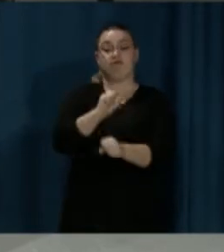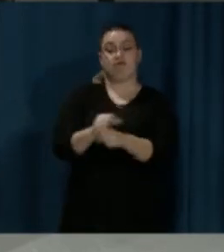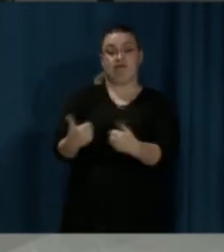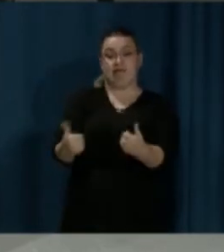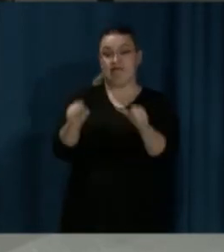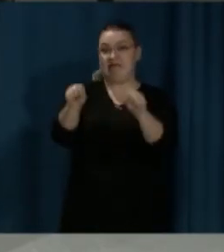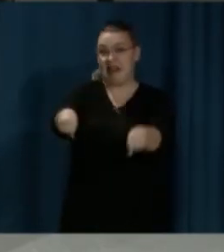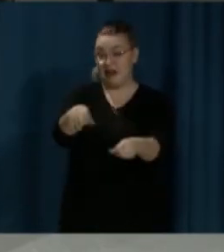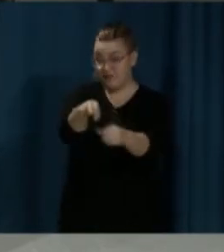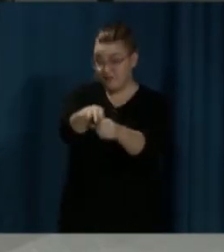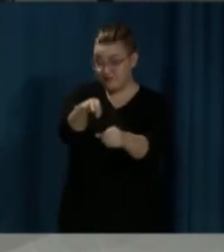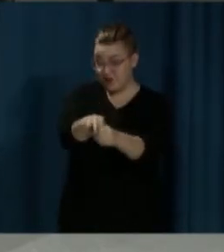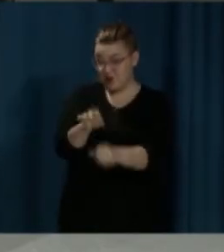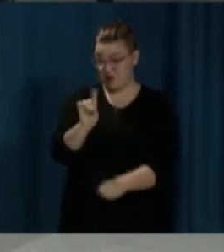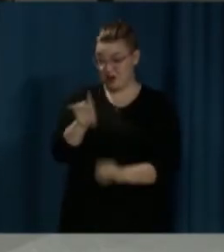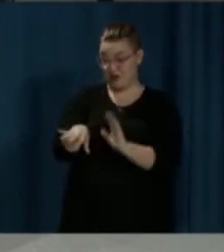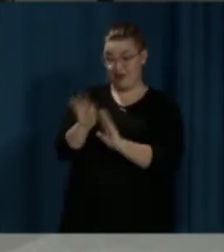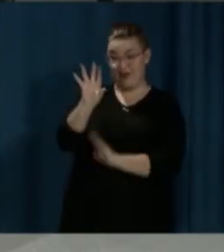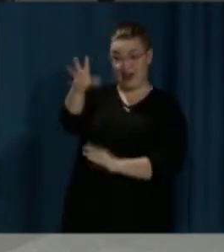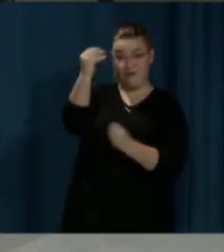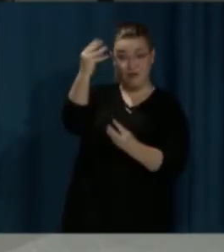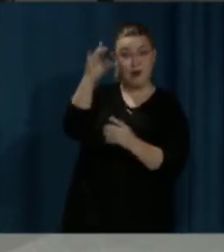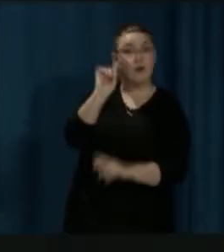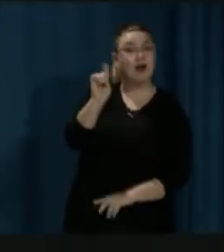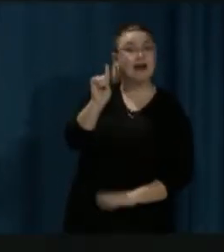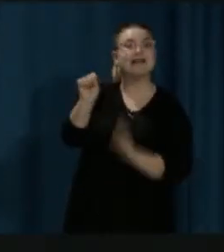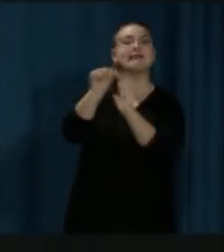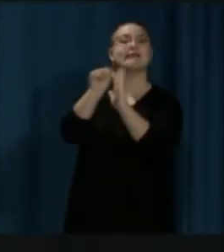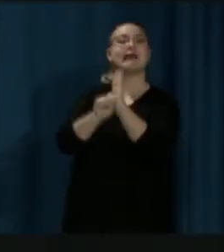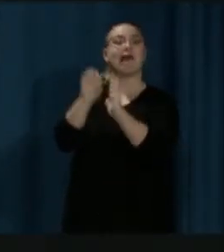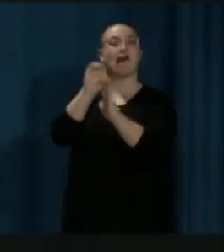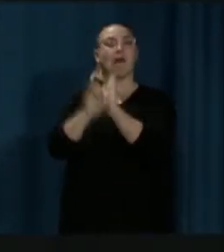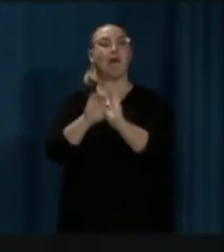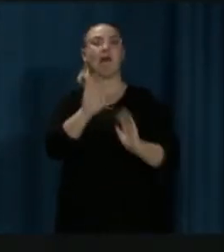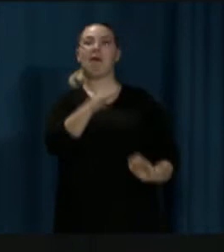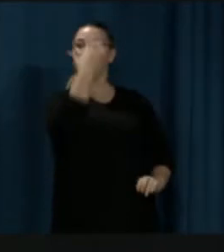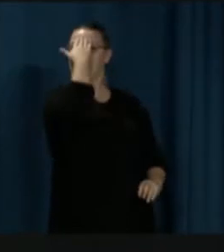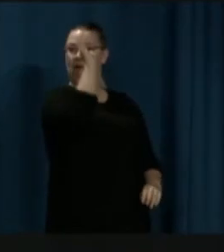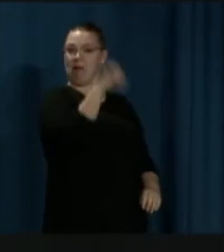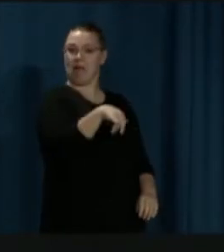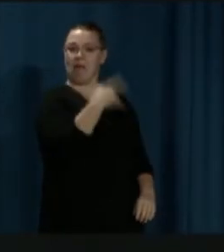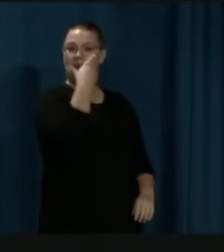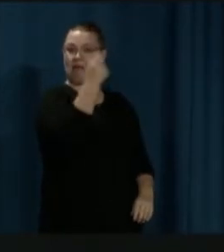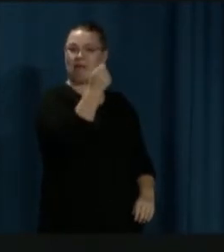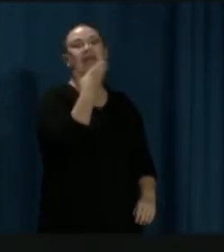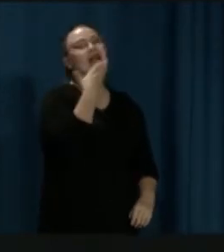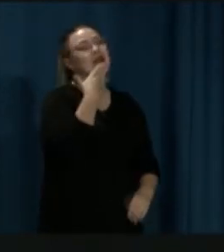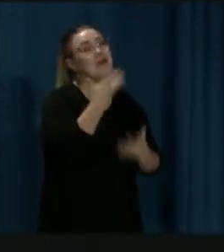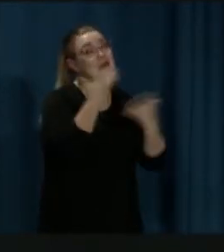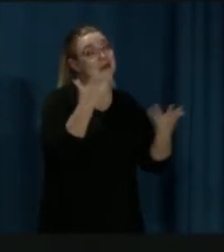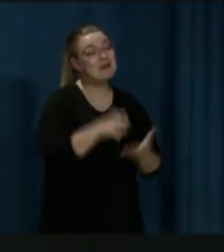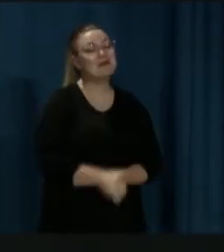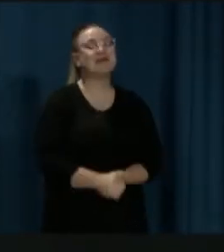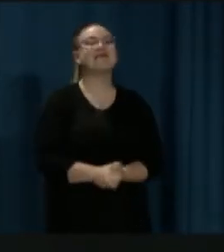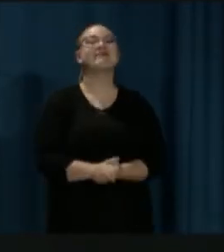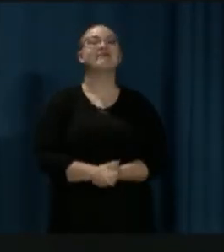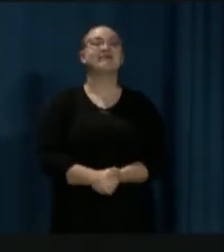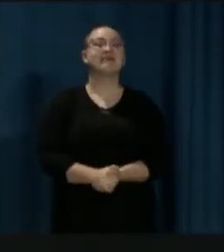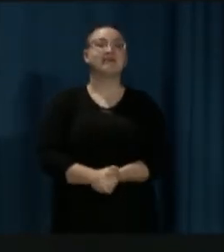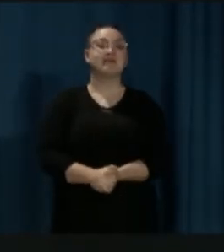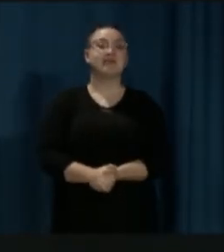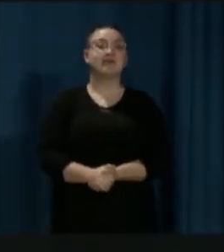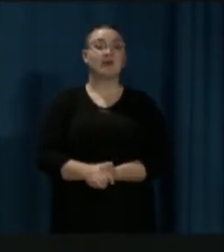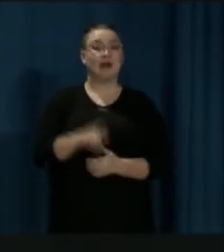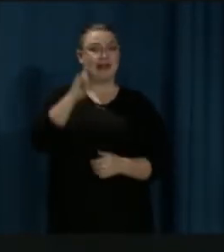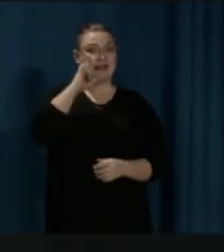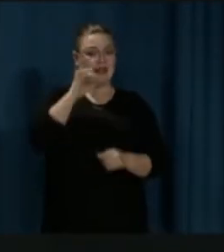vote in an election is found in every state constitution. Huh. I don't know that I knew that. Thank you. Well, and as we think